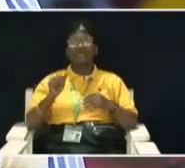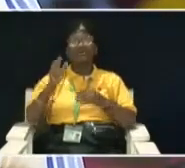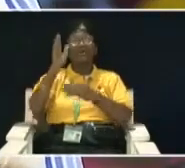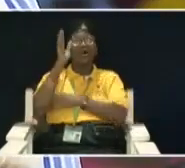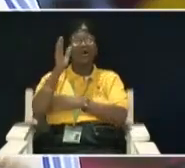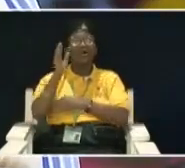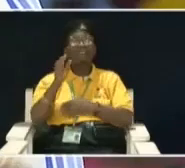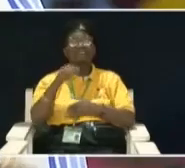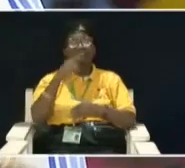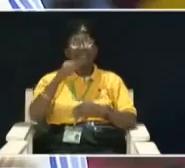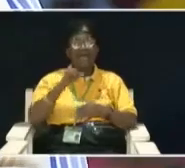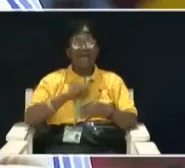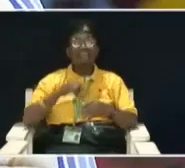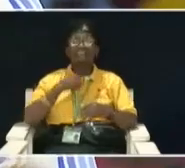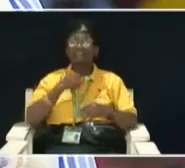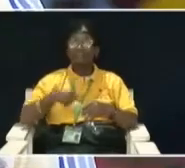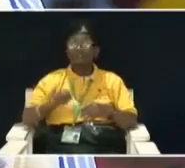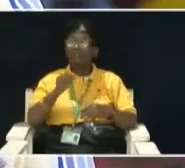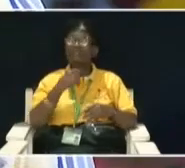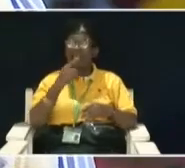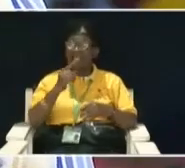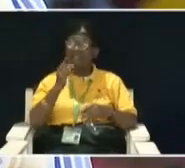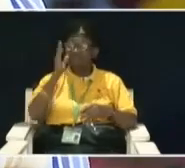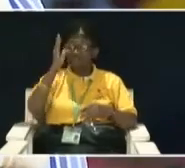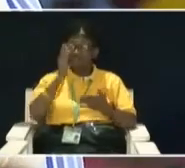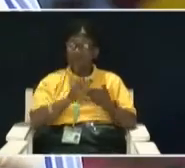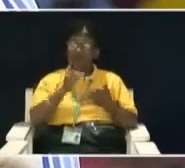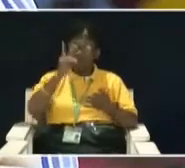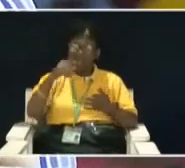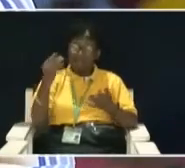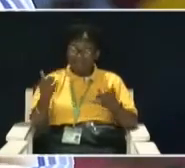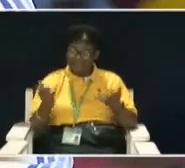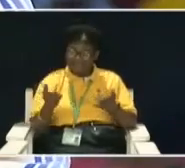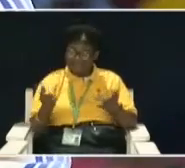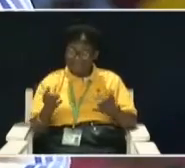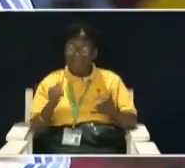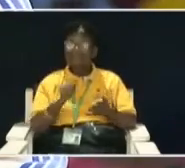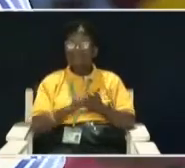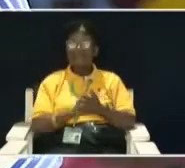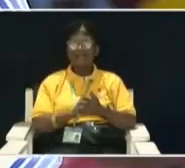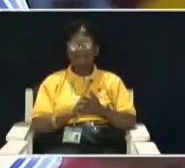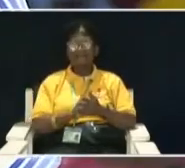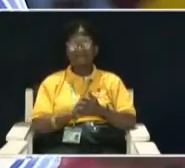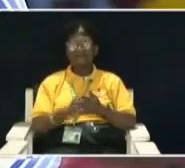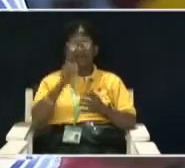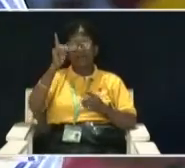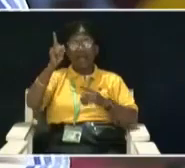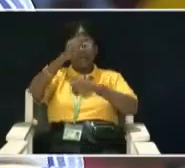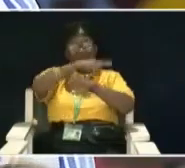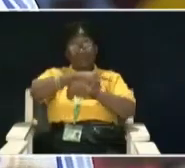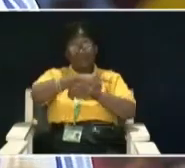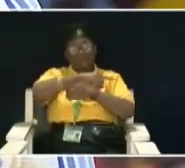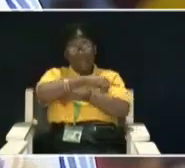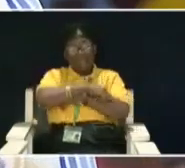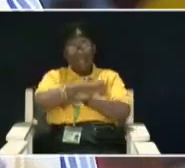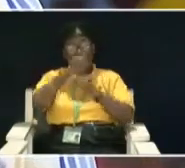shine, people will begin to say, are these not the children of so and so?